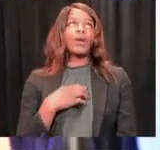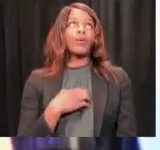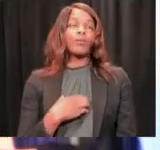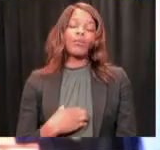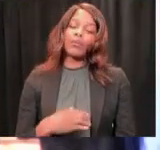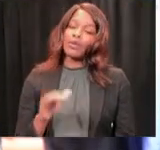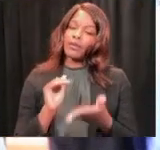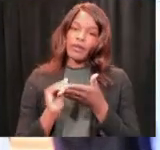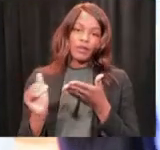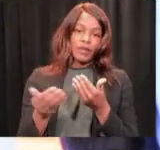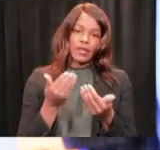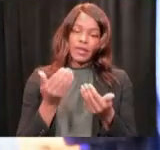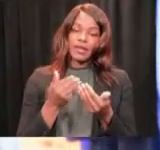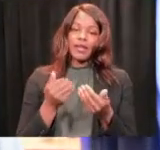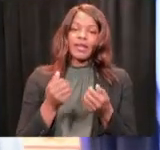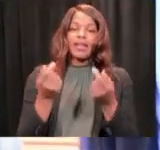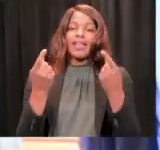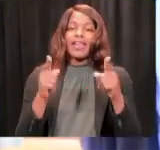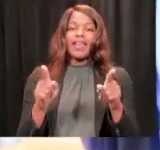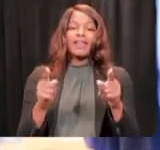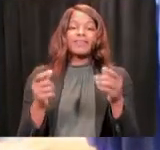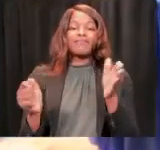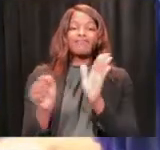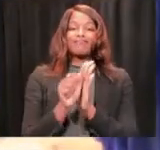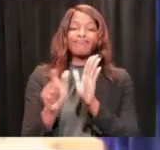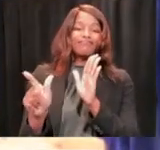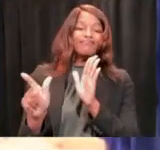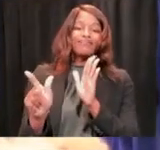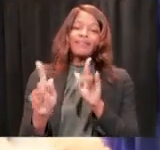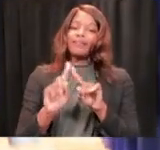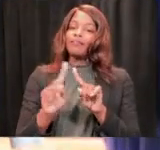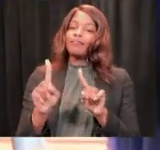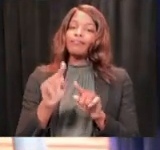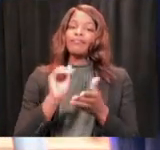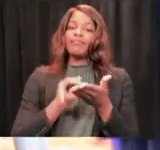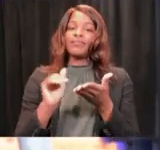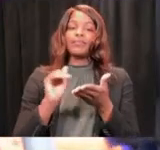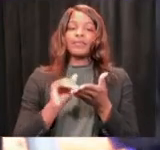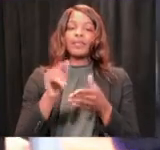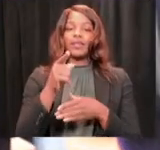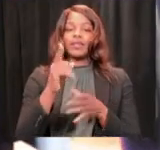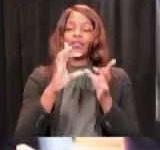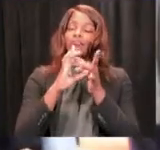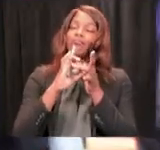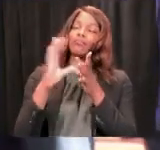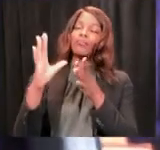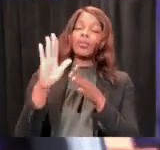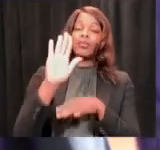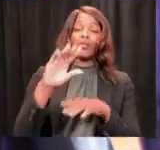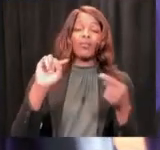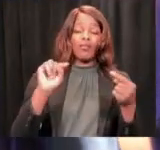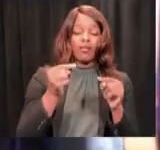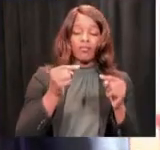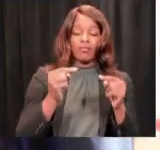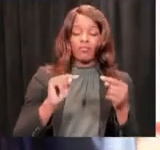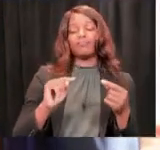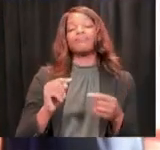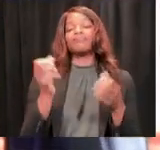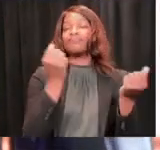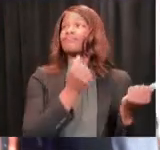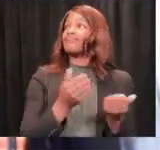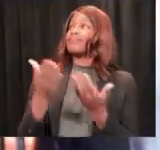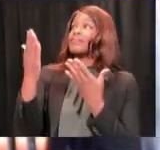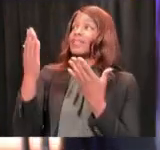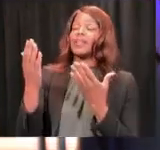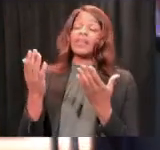I wish that it could happen immediately. But forgiveness is you releasing your hurt and pain to God. Sometimes you got to do it more